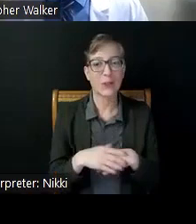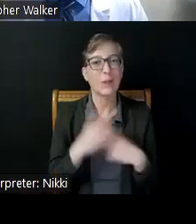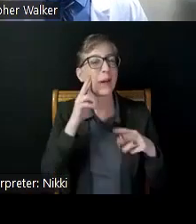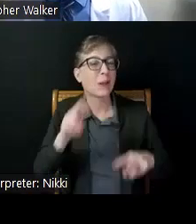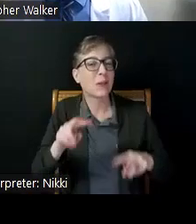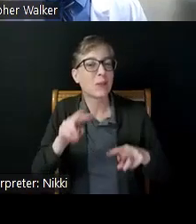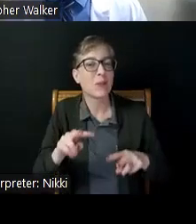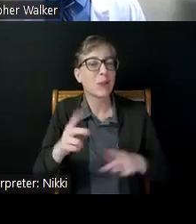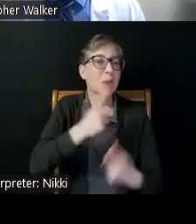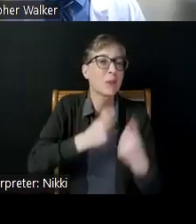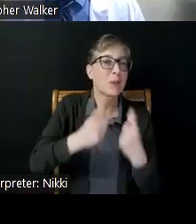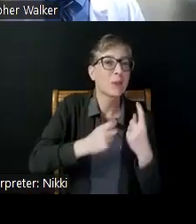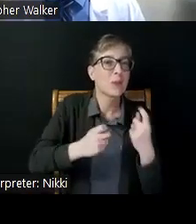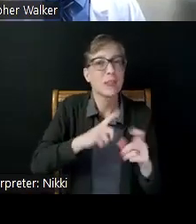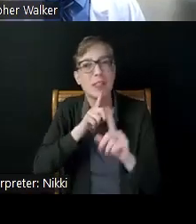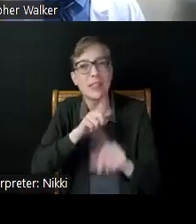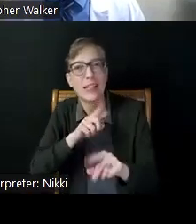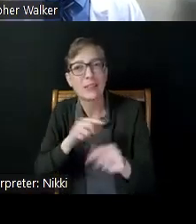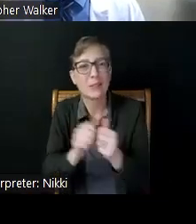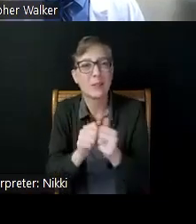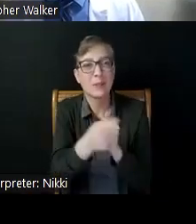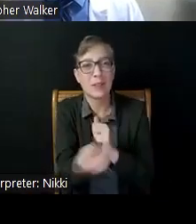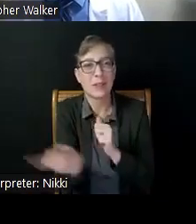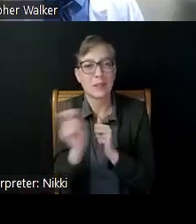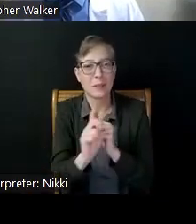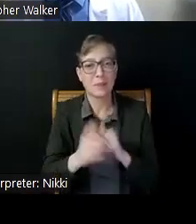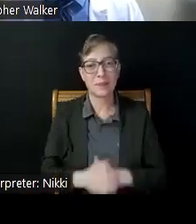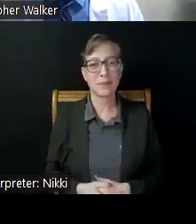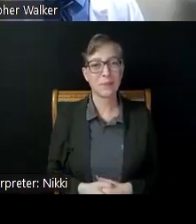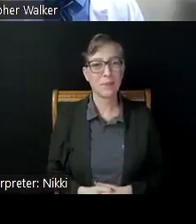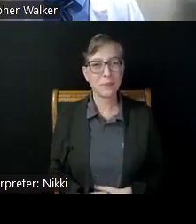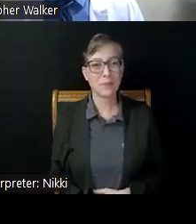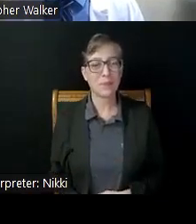with the rest of our panelists.